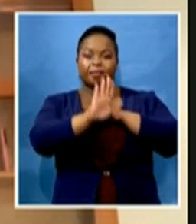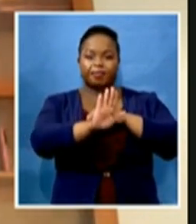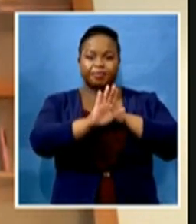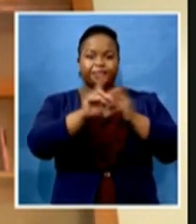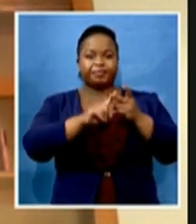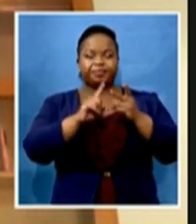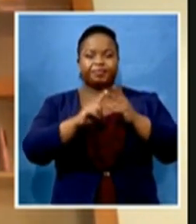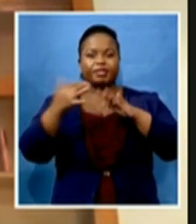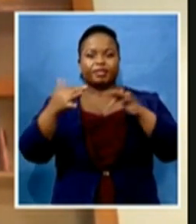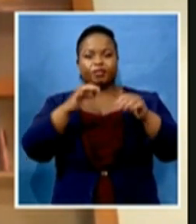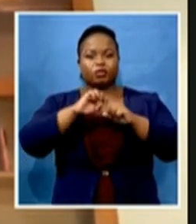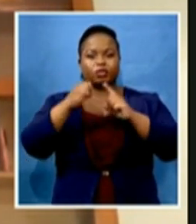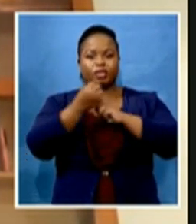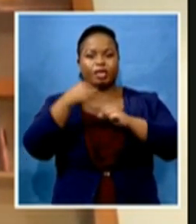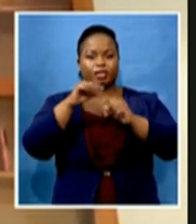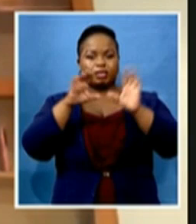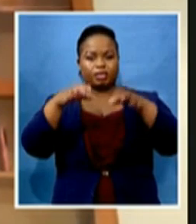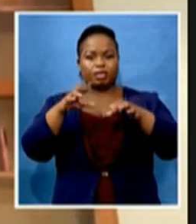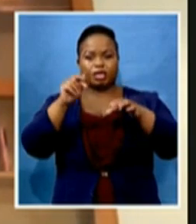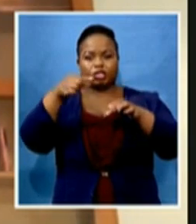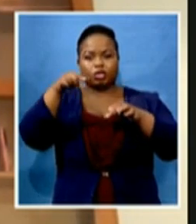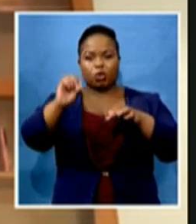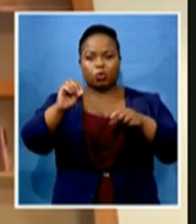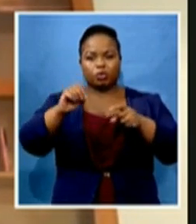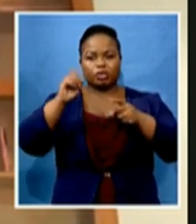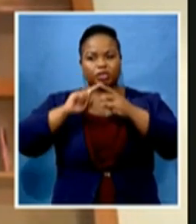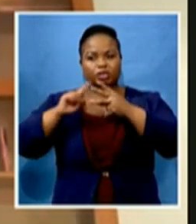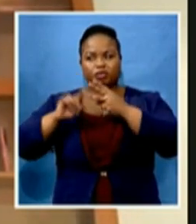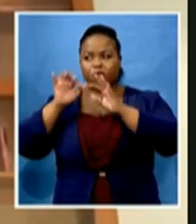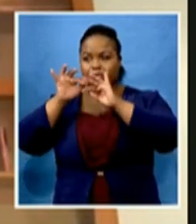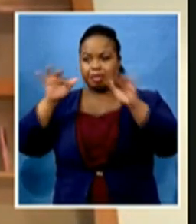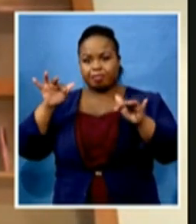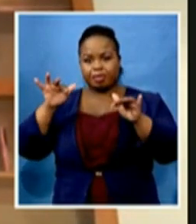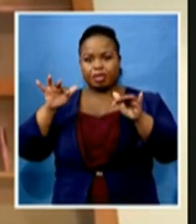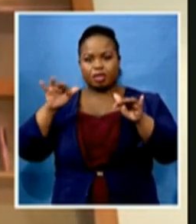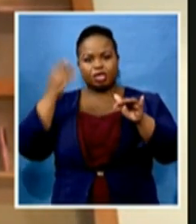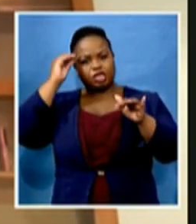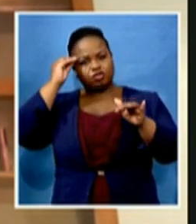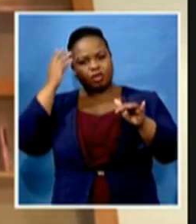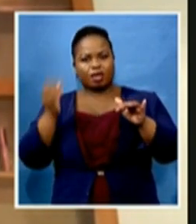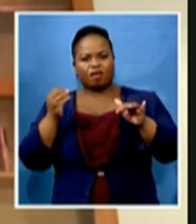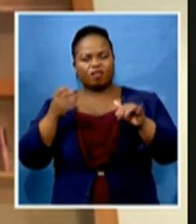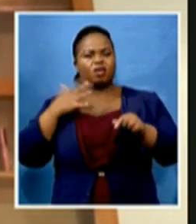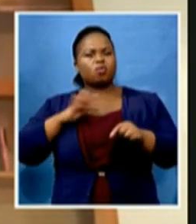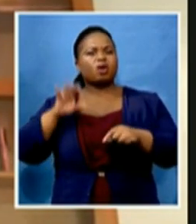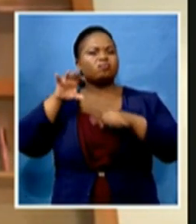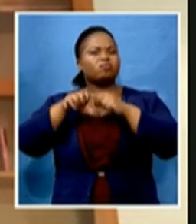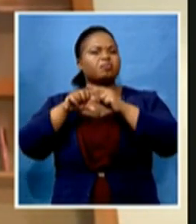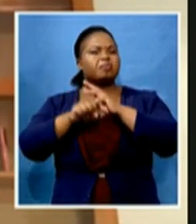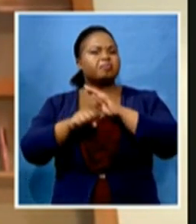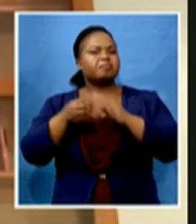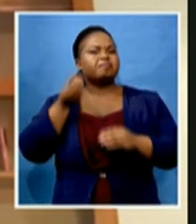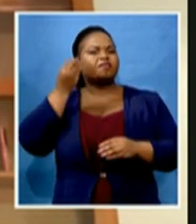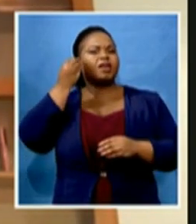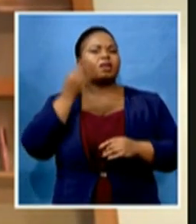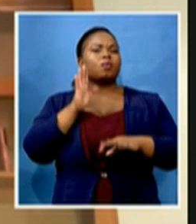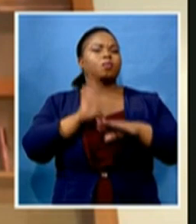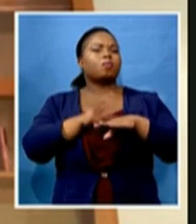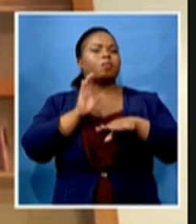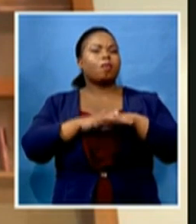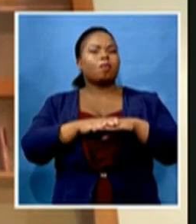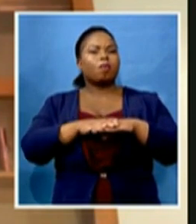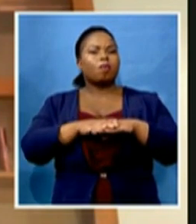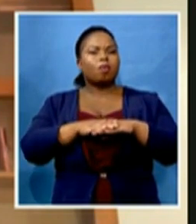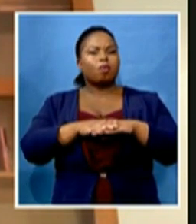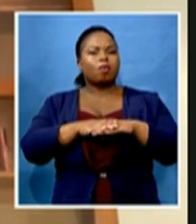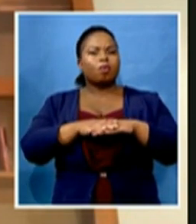the public in general, to find out how we are looking at the